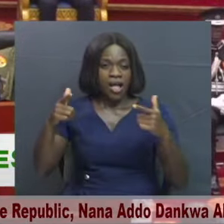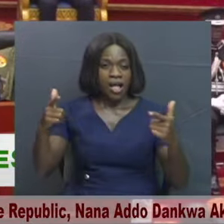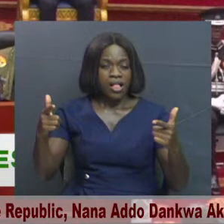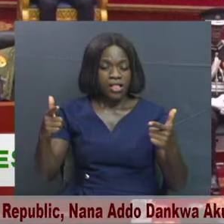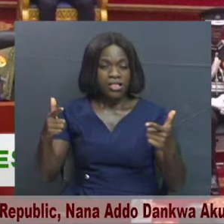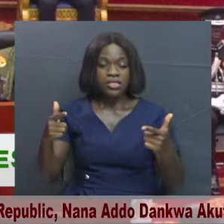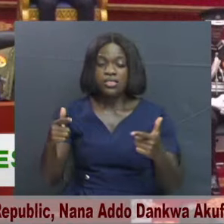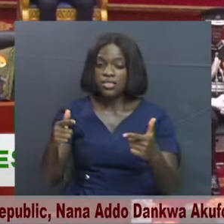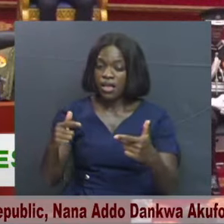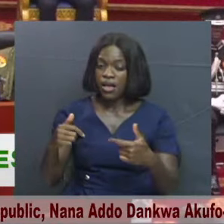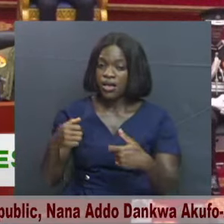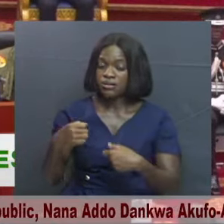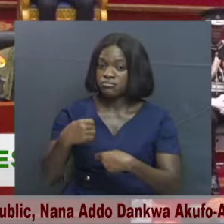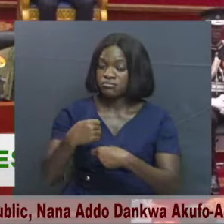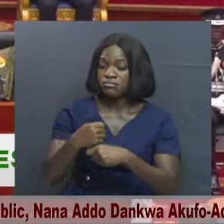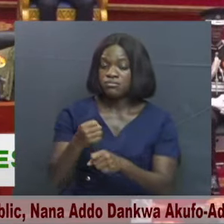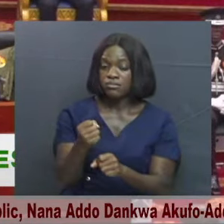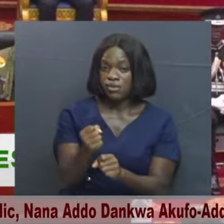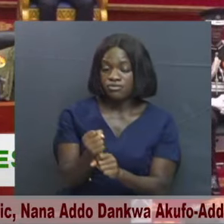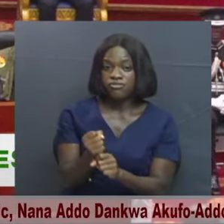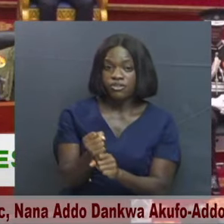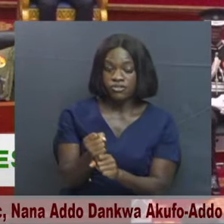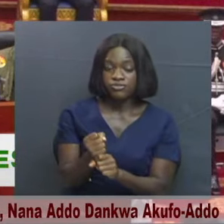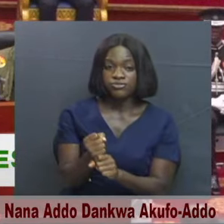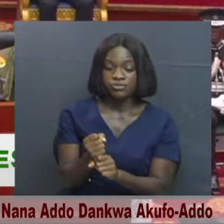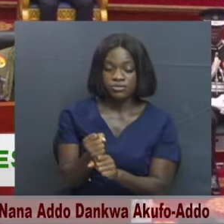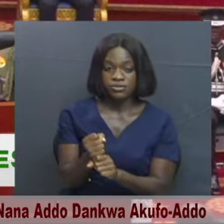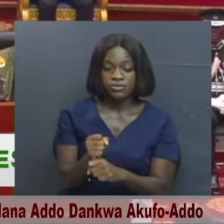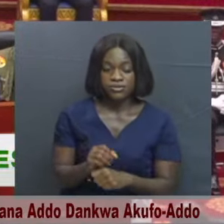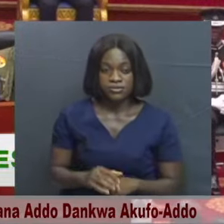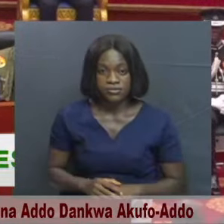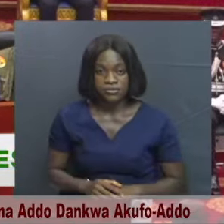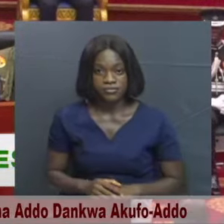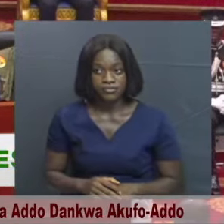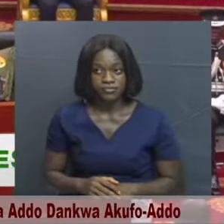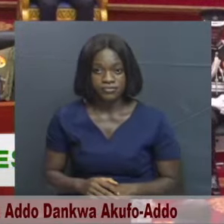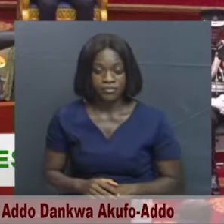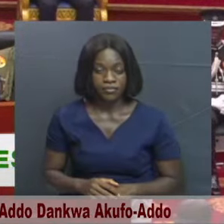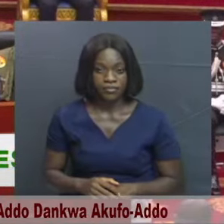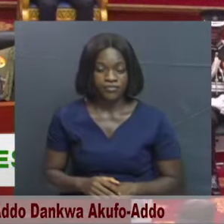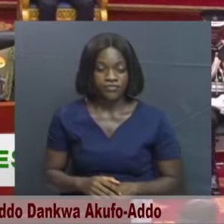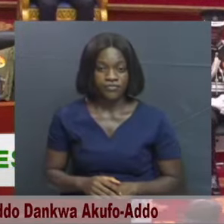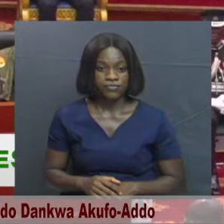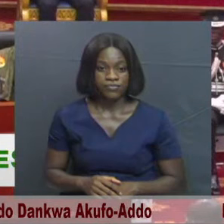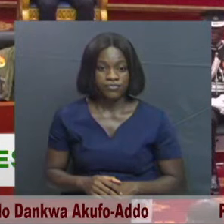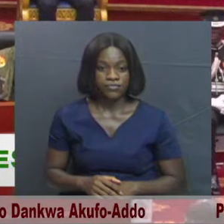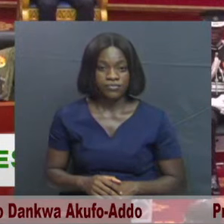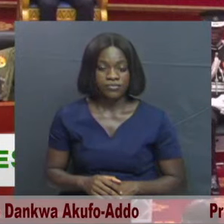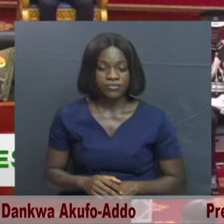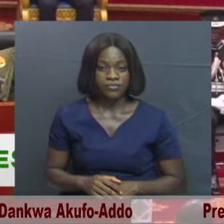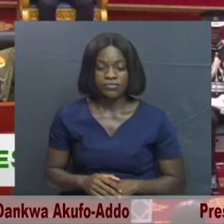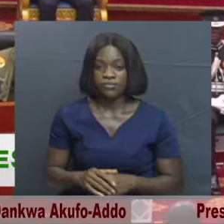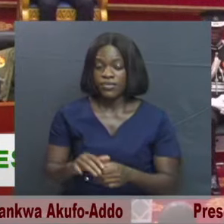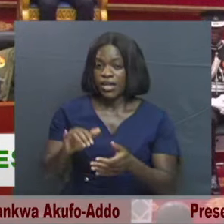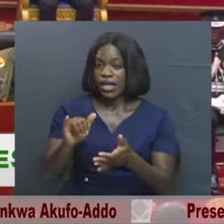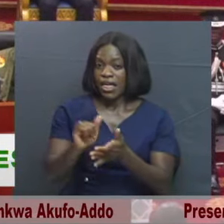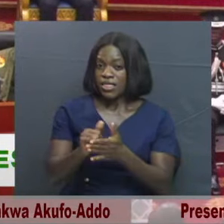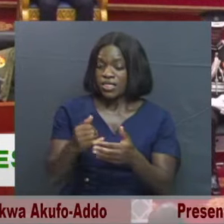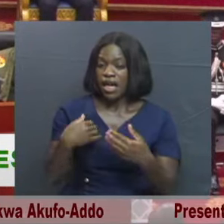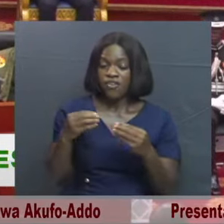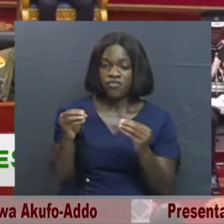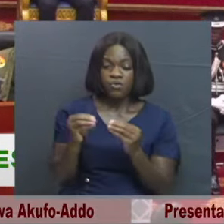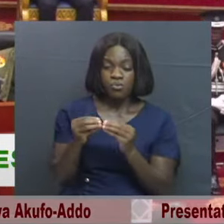enabling of 110 in existing companies to inject significant Capital